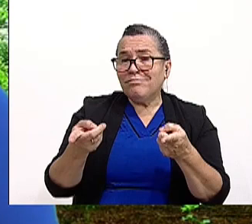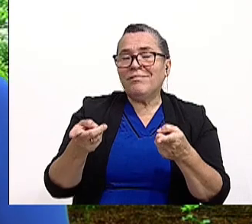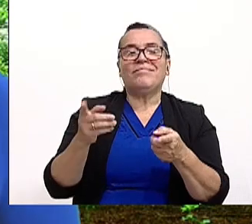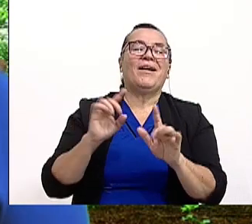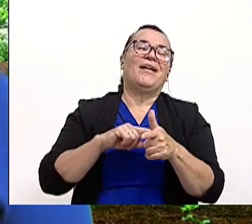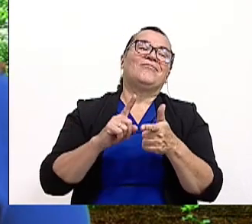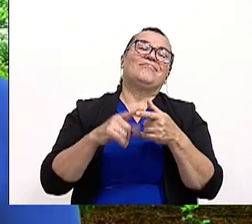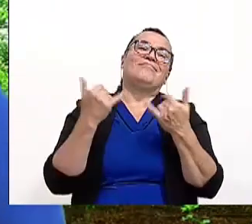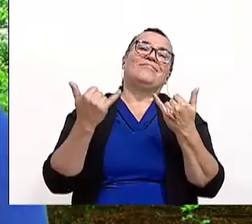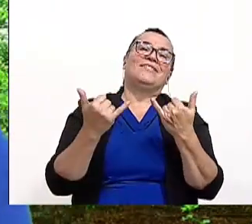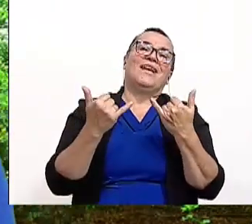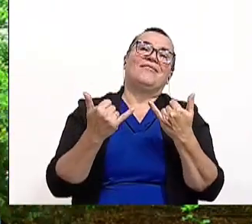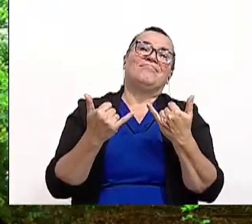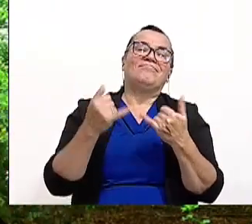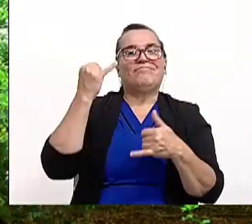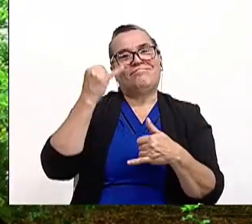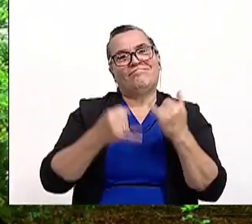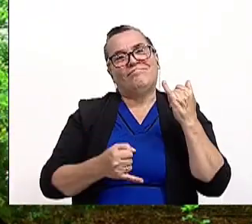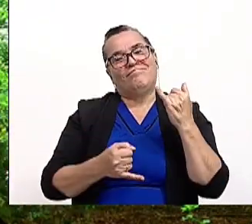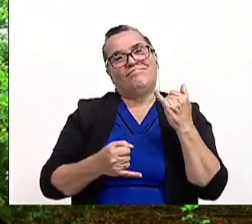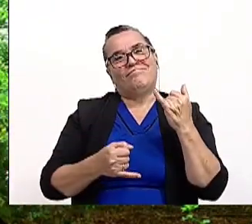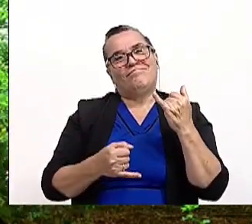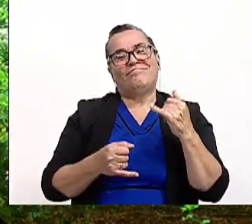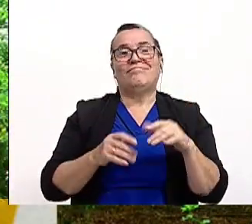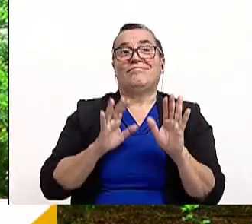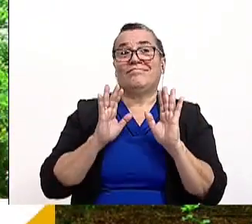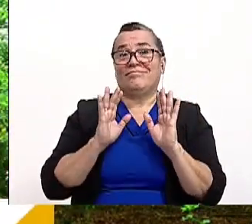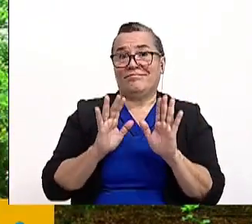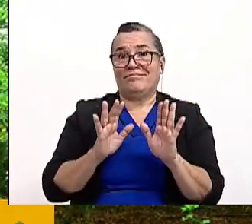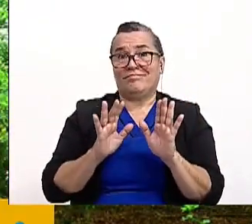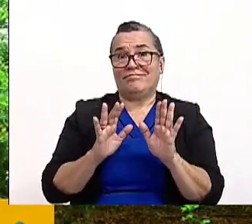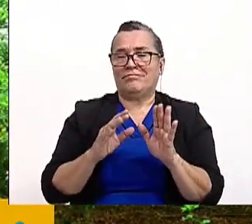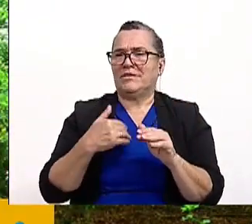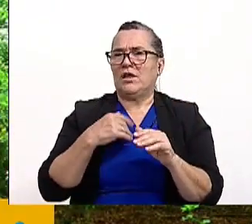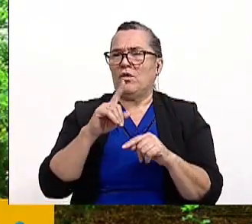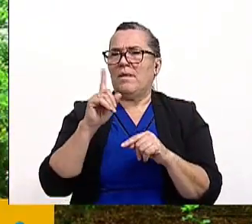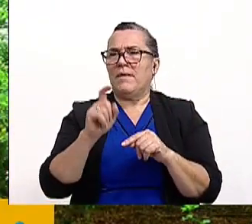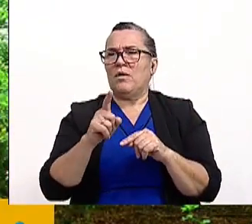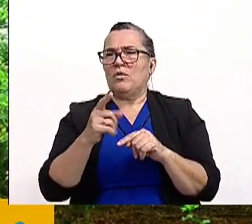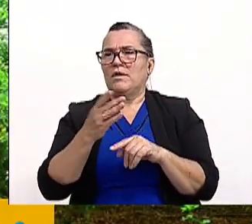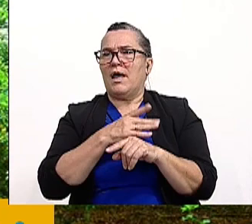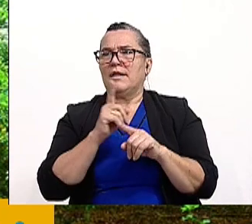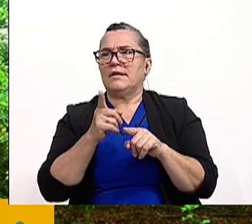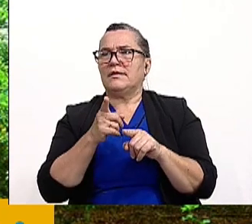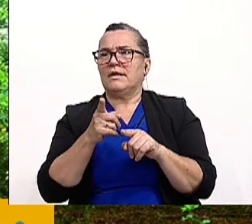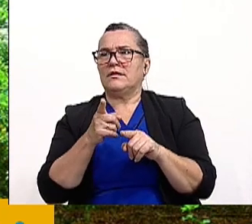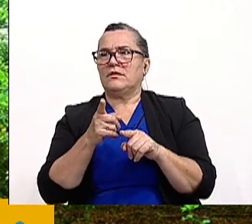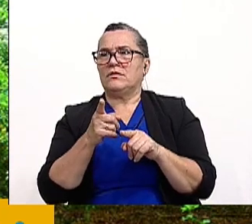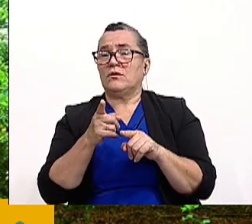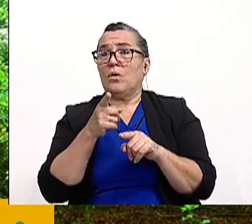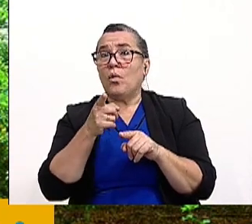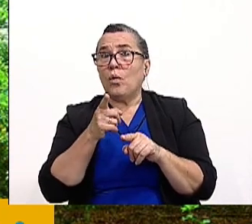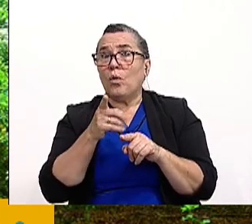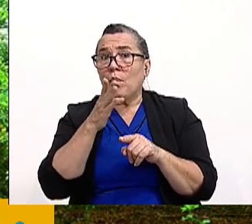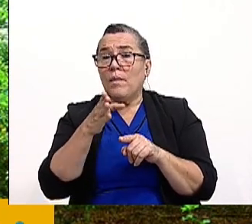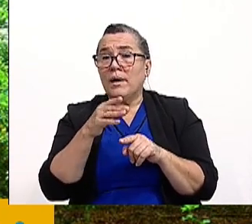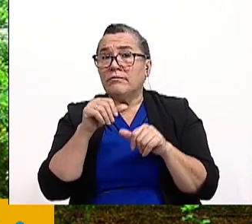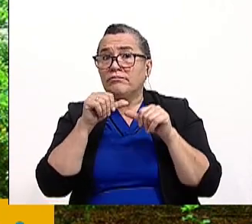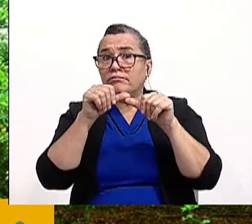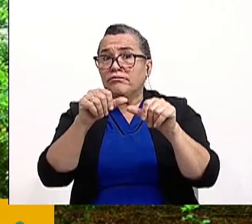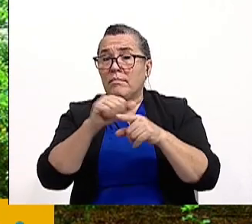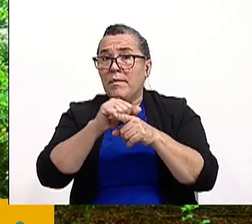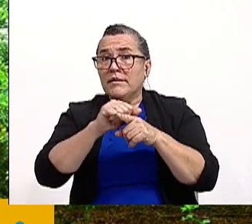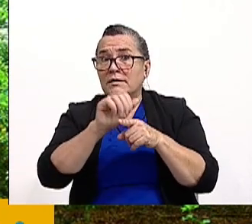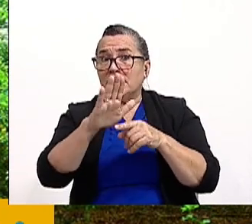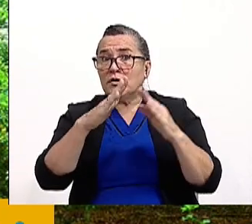So we have come to the end. I have a question for you for this. Okay, are you going to keep these practices